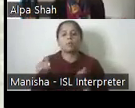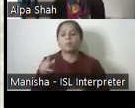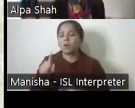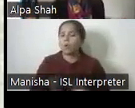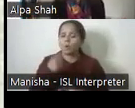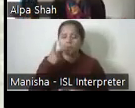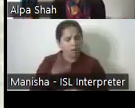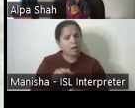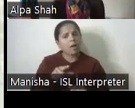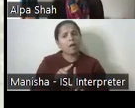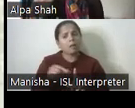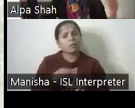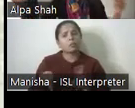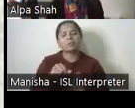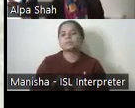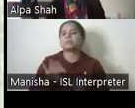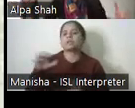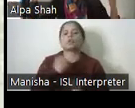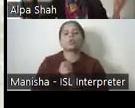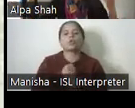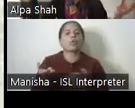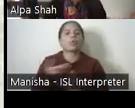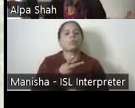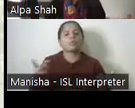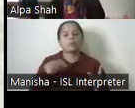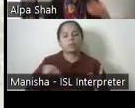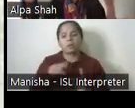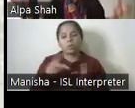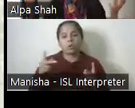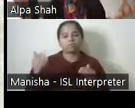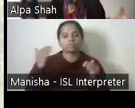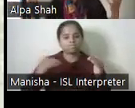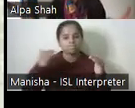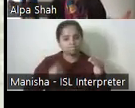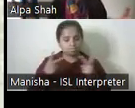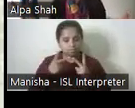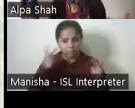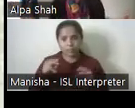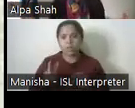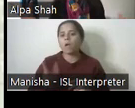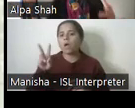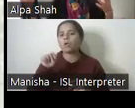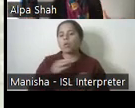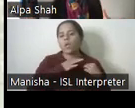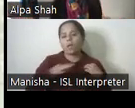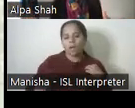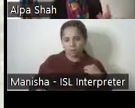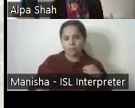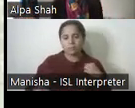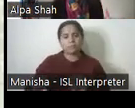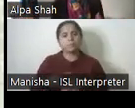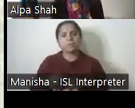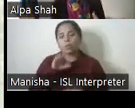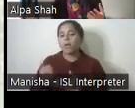been implemented by a state which is constituted of homo hierarchicus, you know, by the values of caste. And this has helped